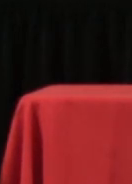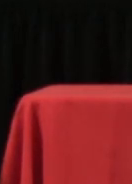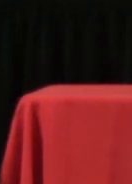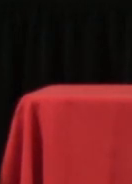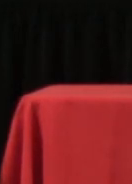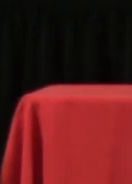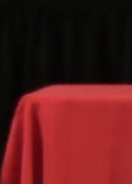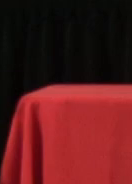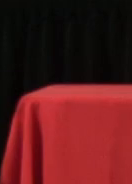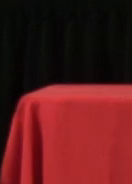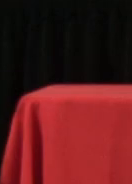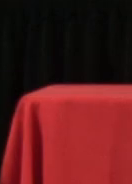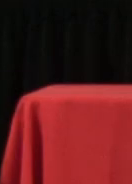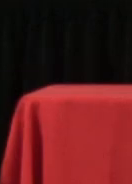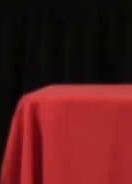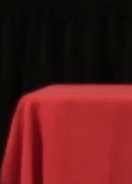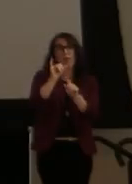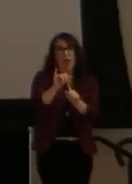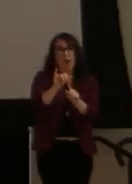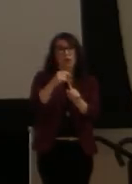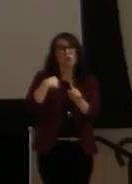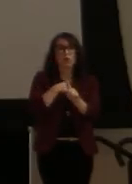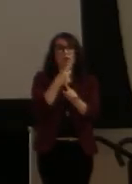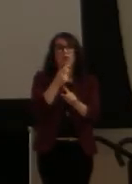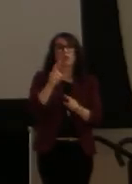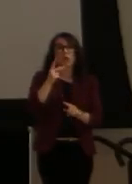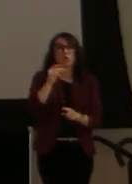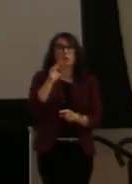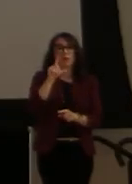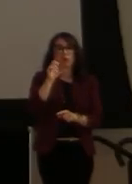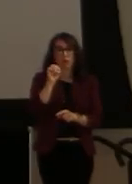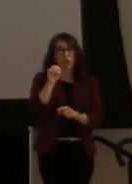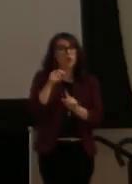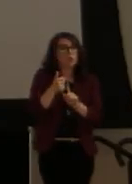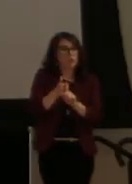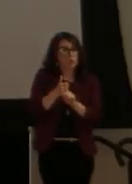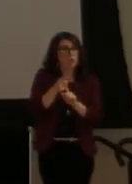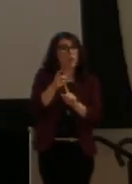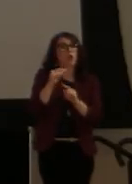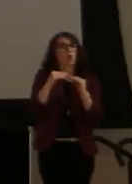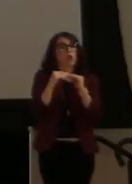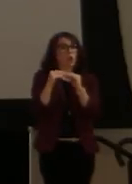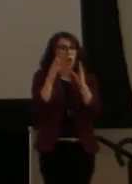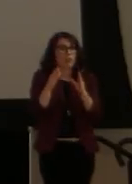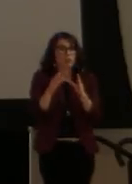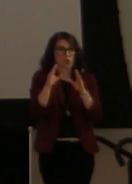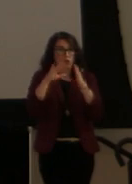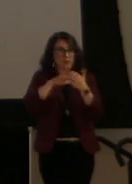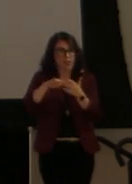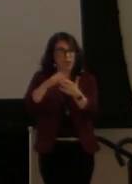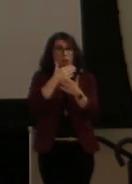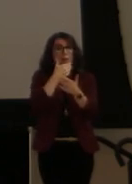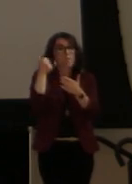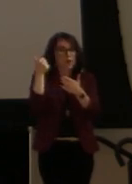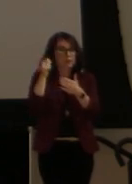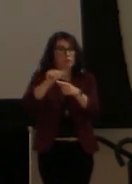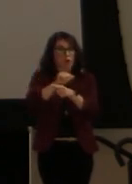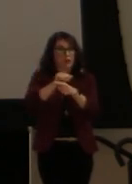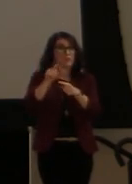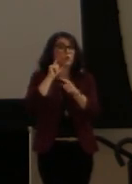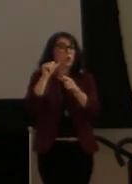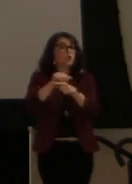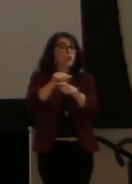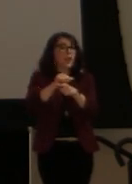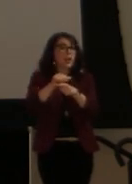that are gonna speak about that. Particularly we have Dr. Pickle. She and her colleagues are studying best practices for training future generations